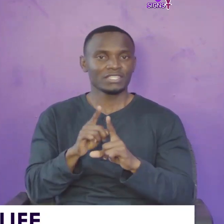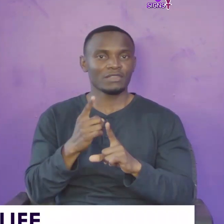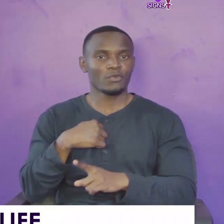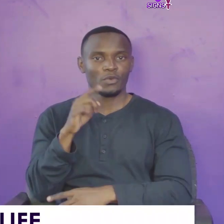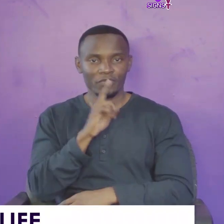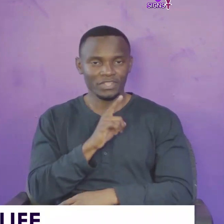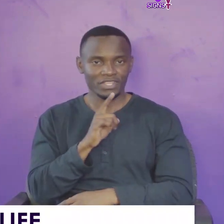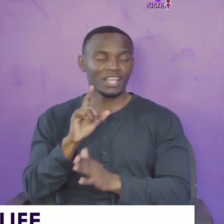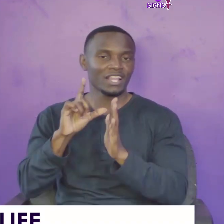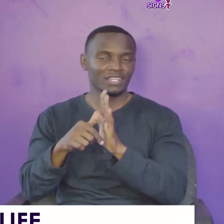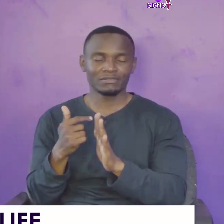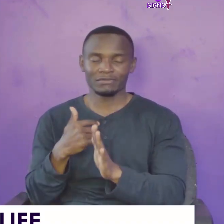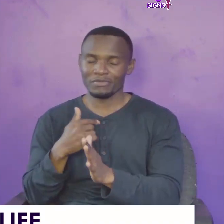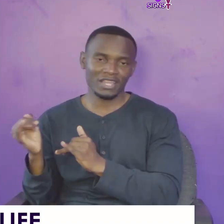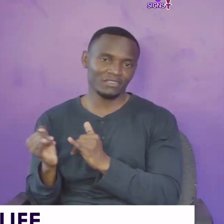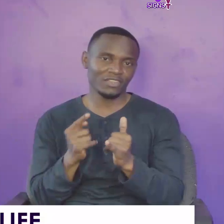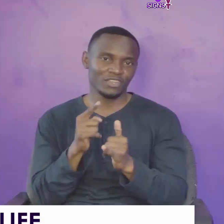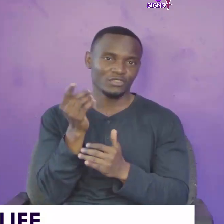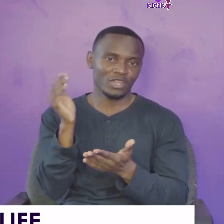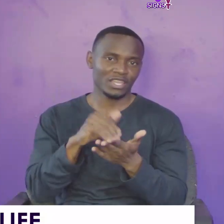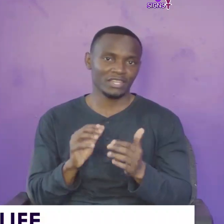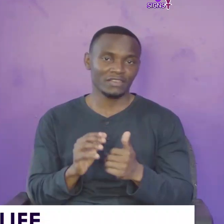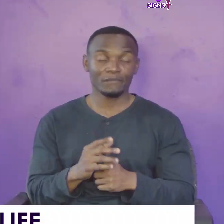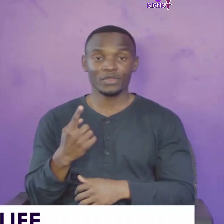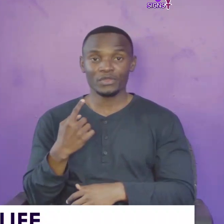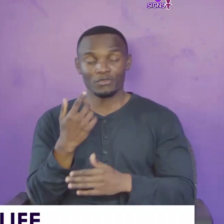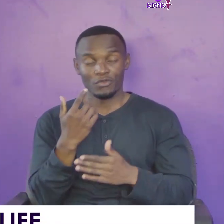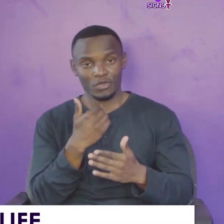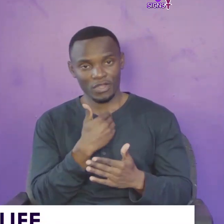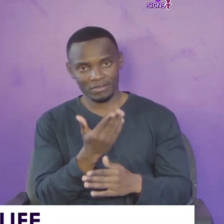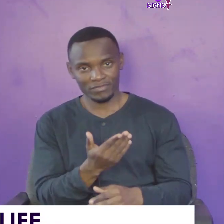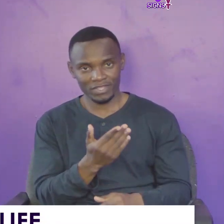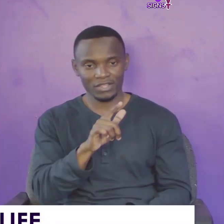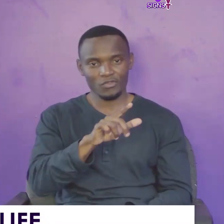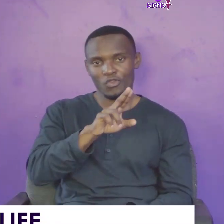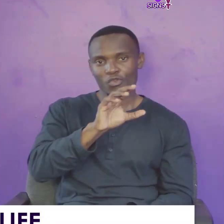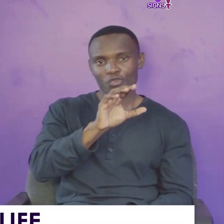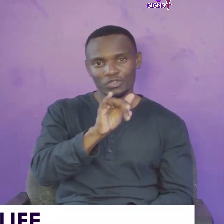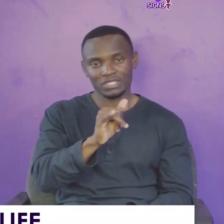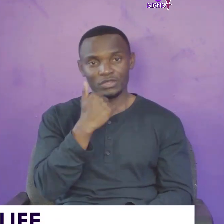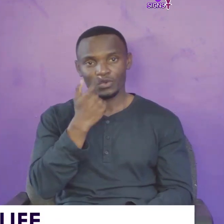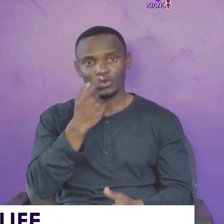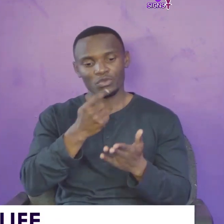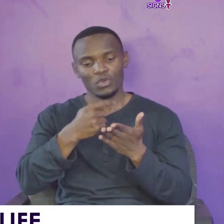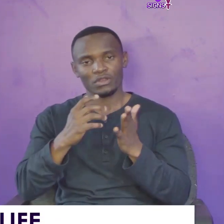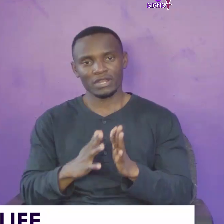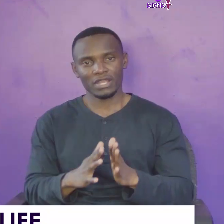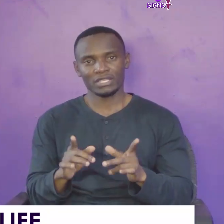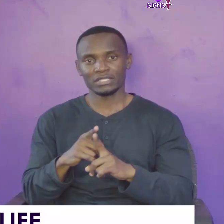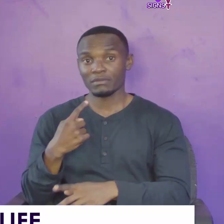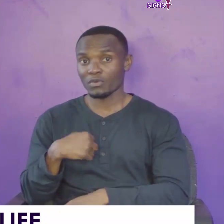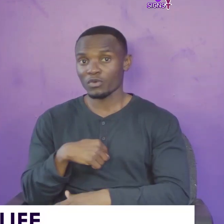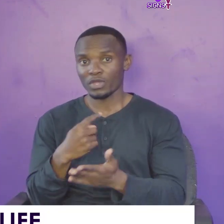come? I definitely will. Thank you. We have been with Lucy Njenga, writer. We have been talking about ethics